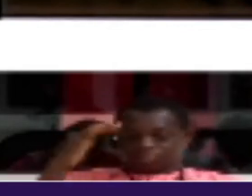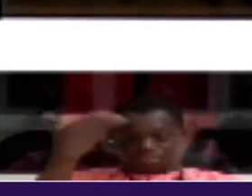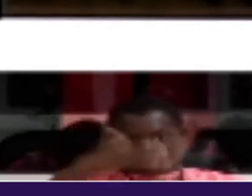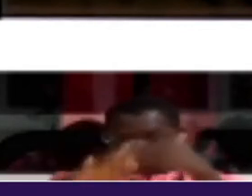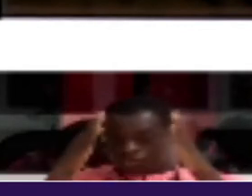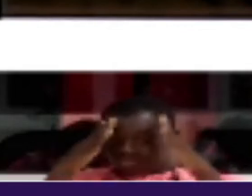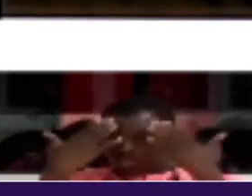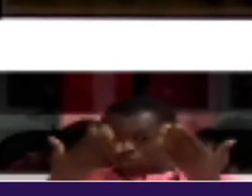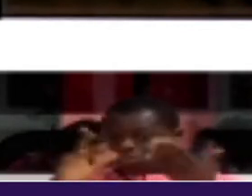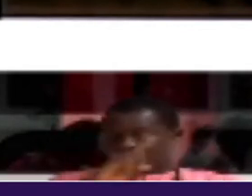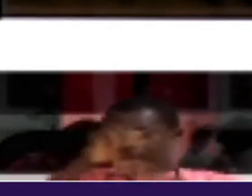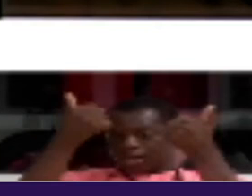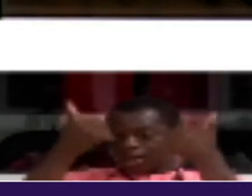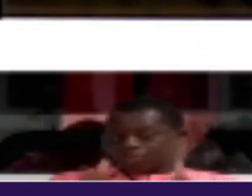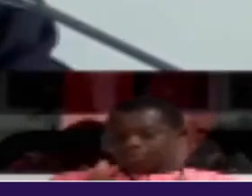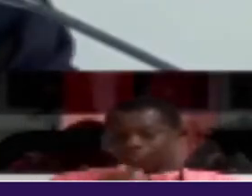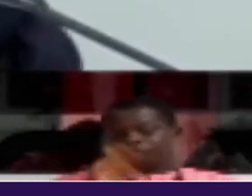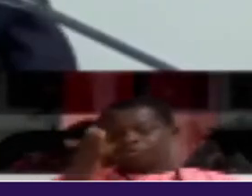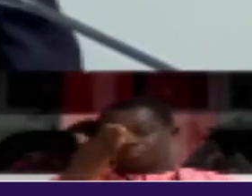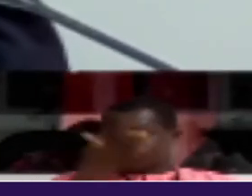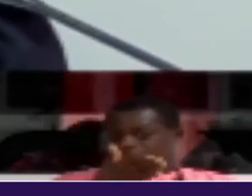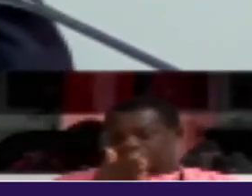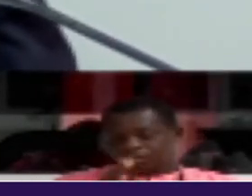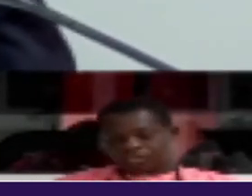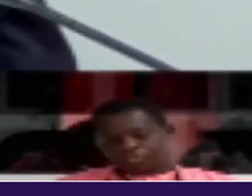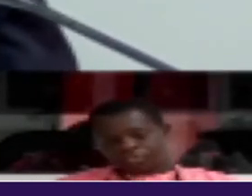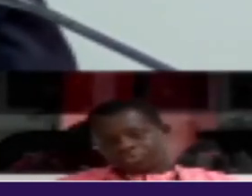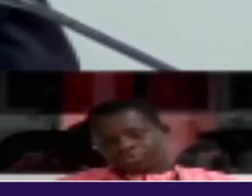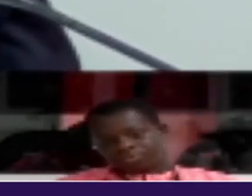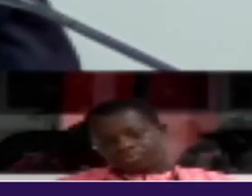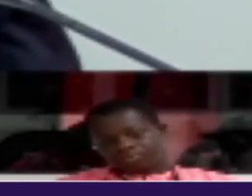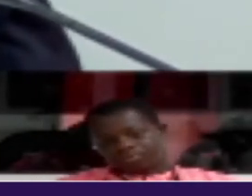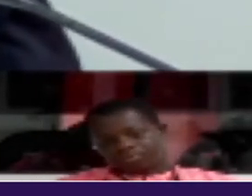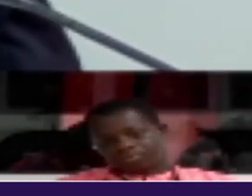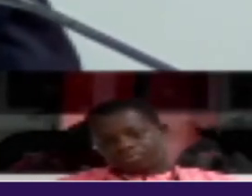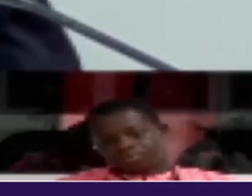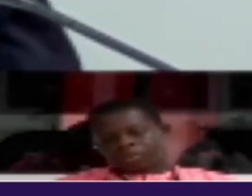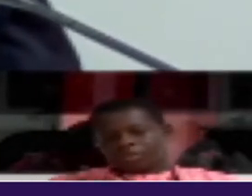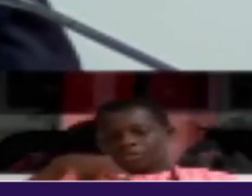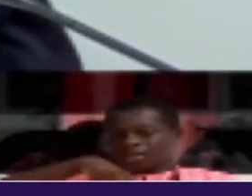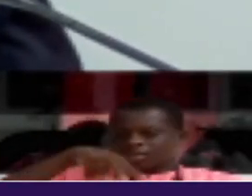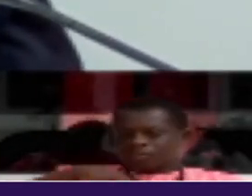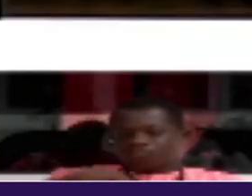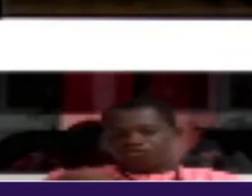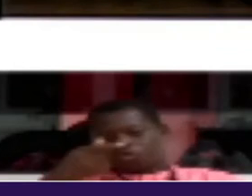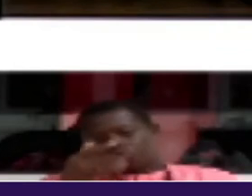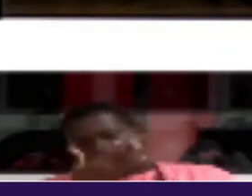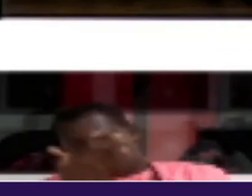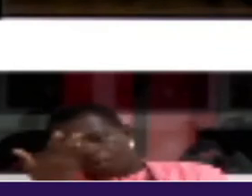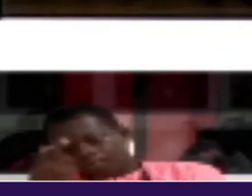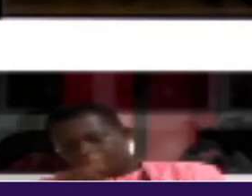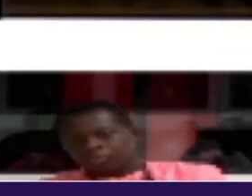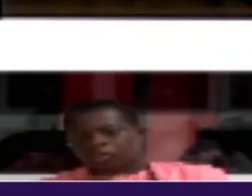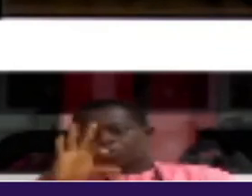going on. So from there, they stand for some times, to will chat